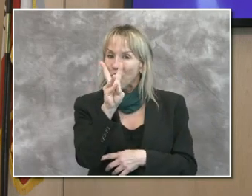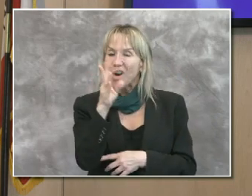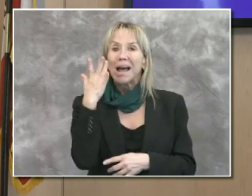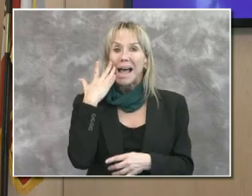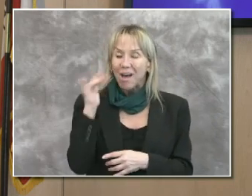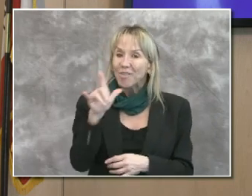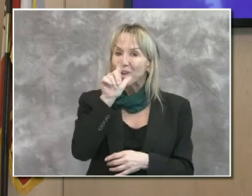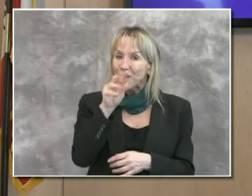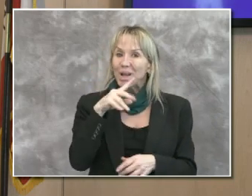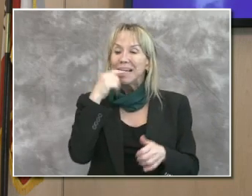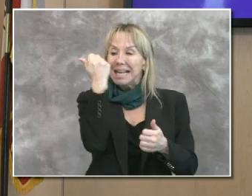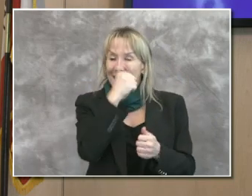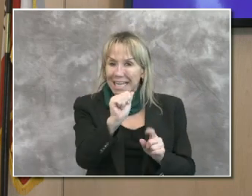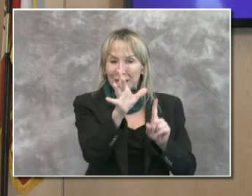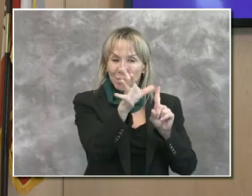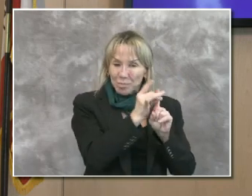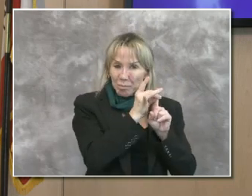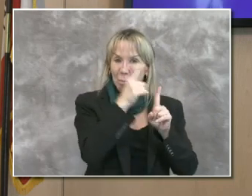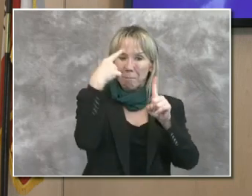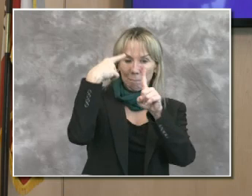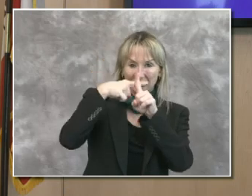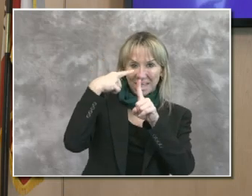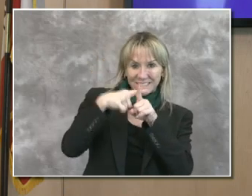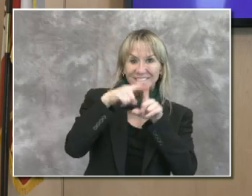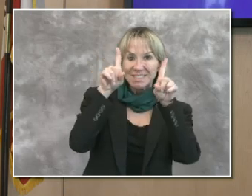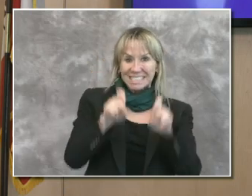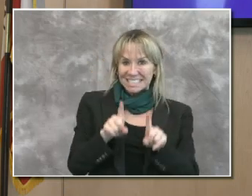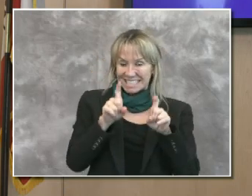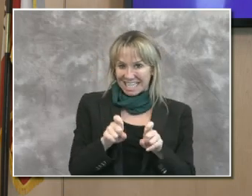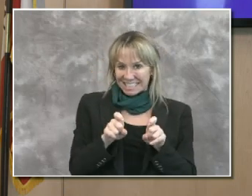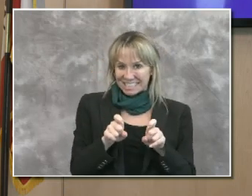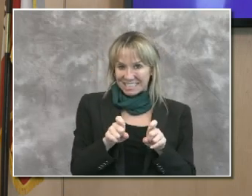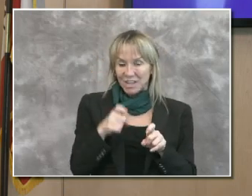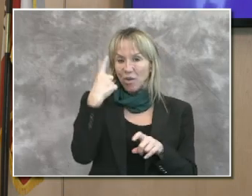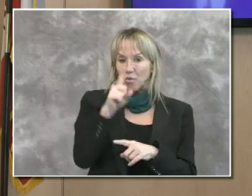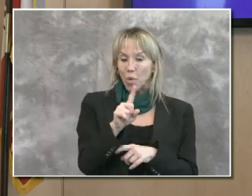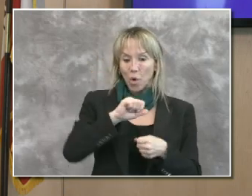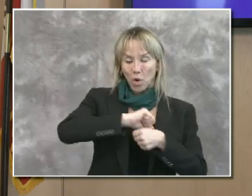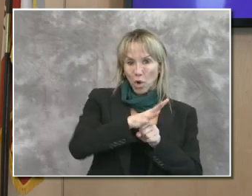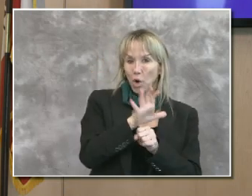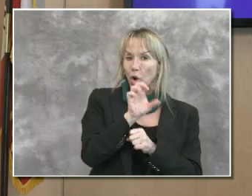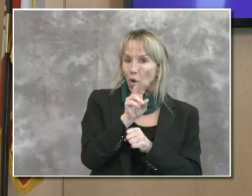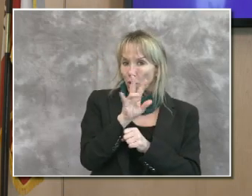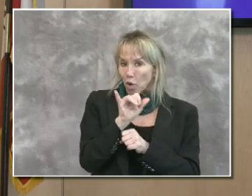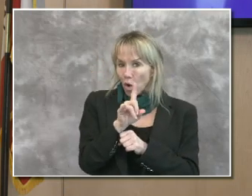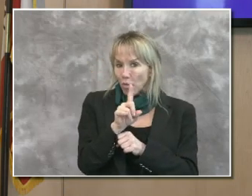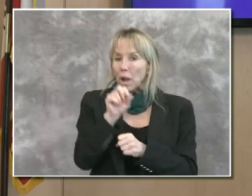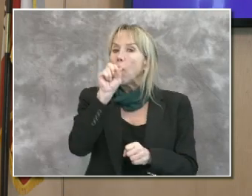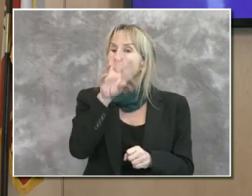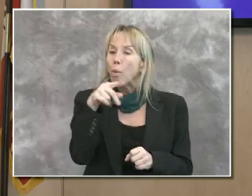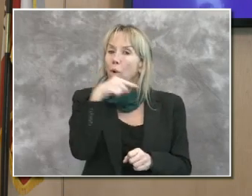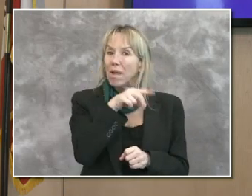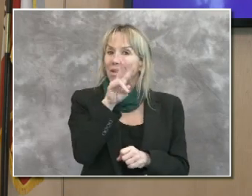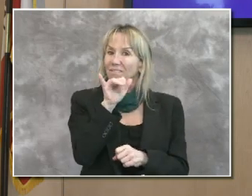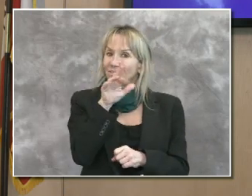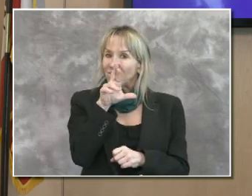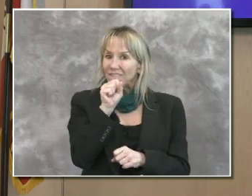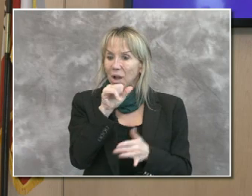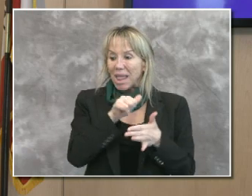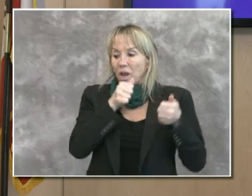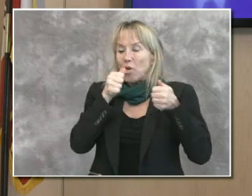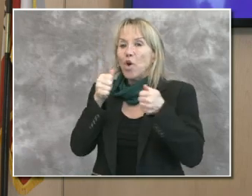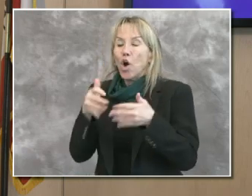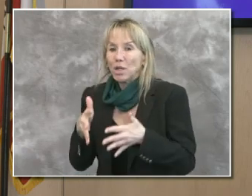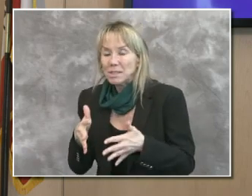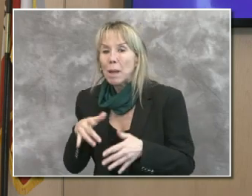for COVID-19, or specifically the virus that causes the disease, is reportable to local public health